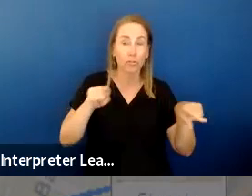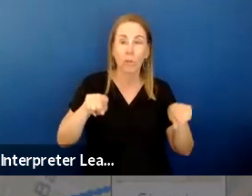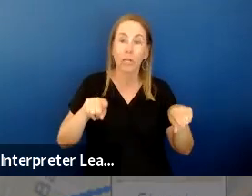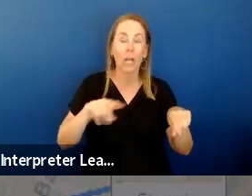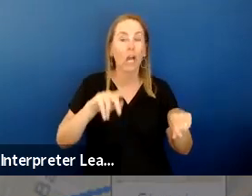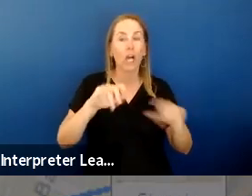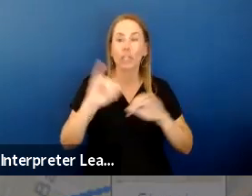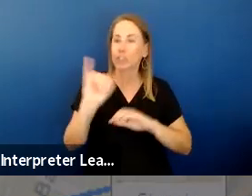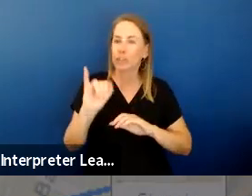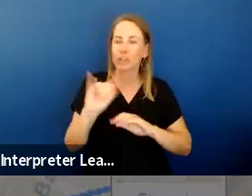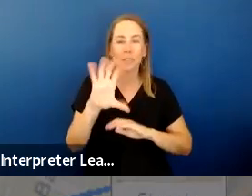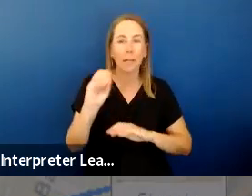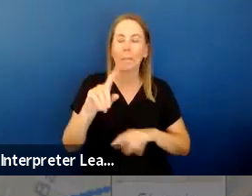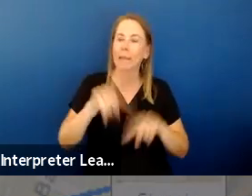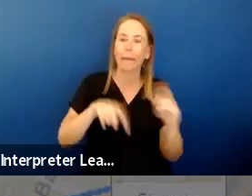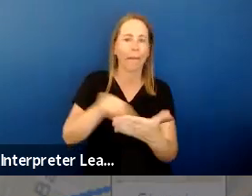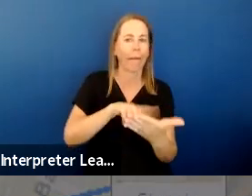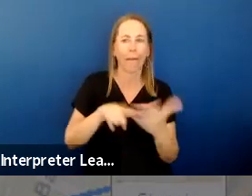insurance carrier.